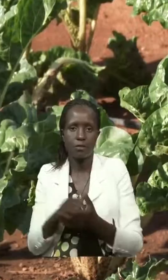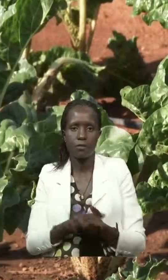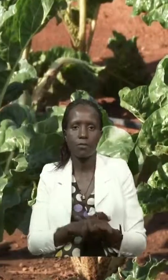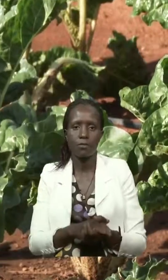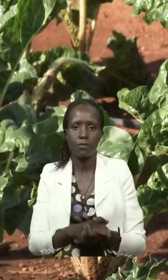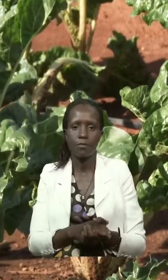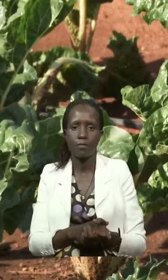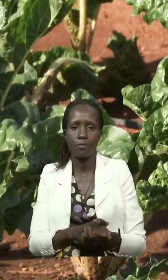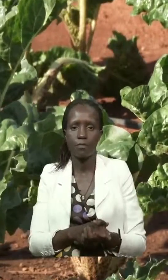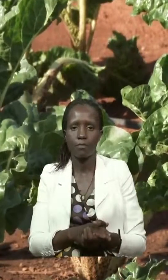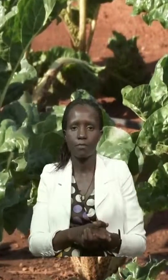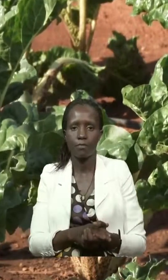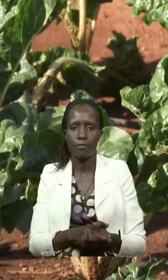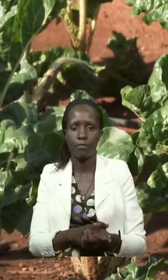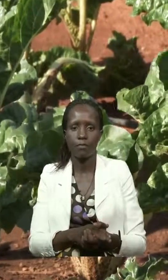plants.